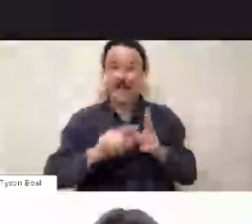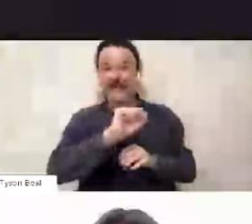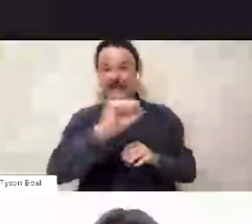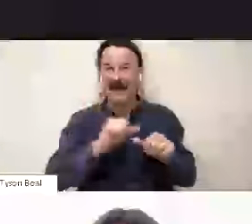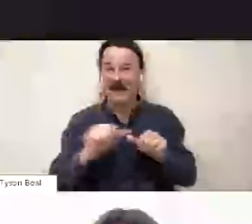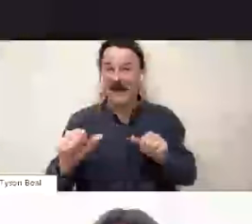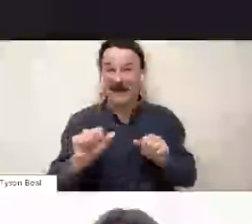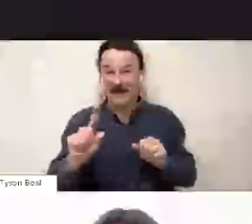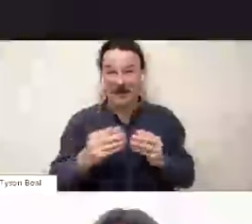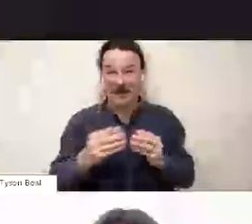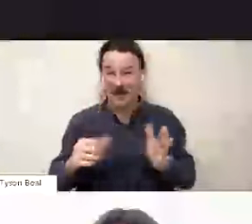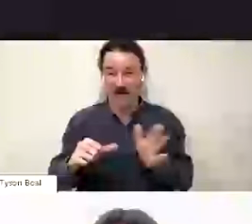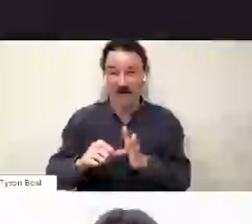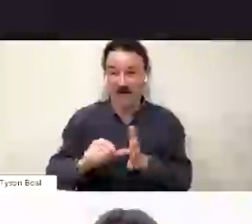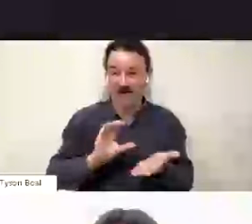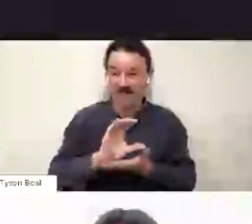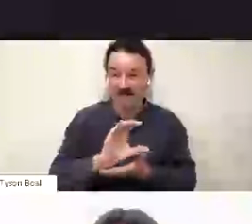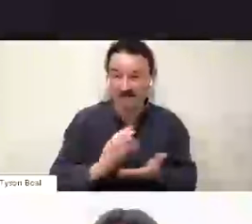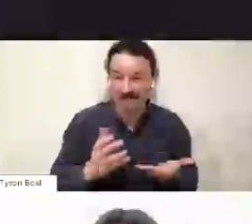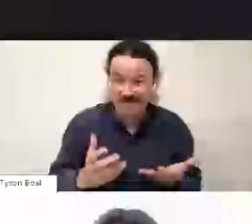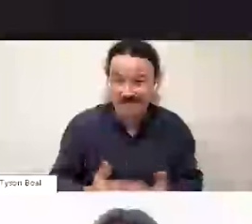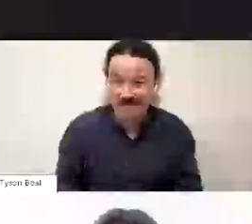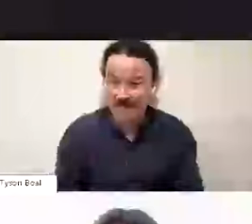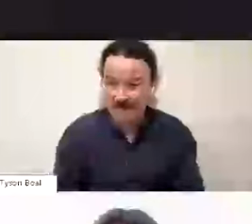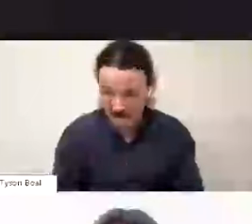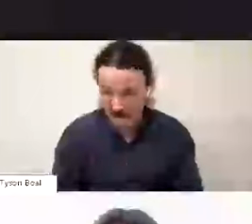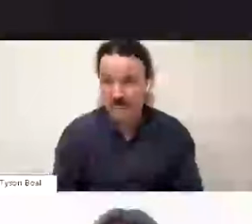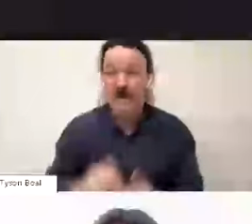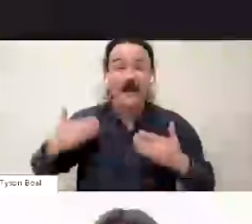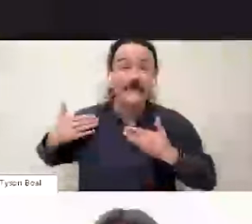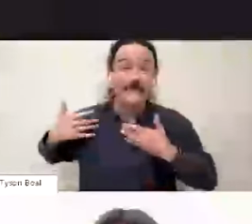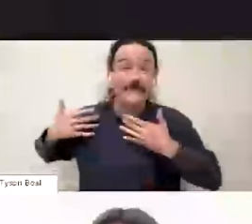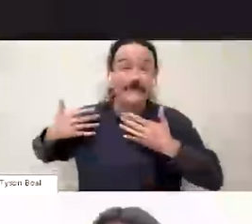resourcing. So it wasn't until